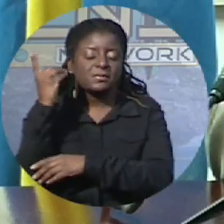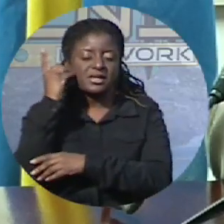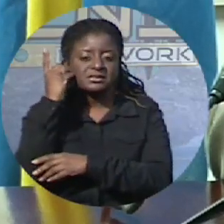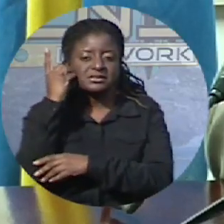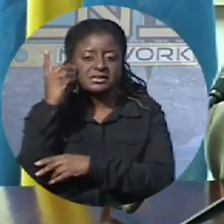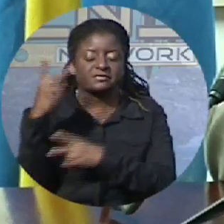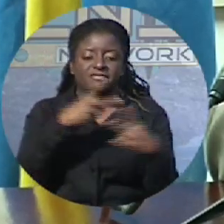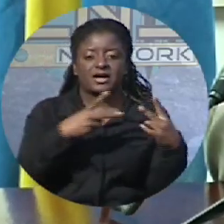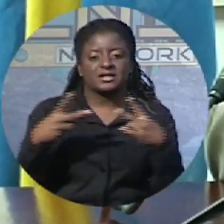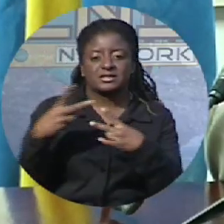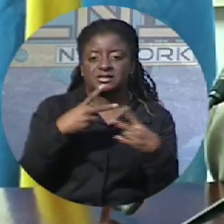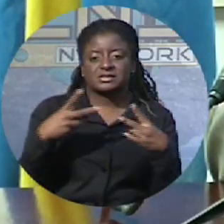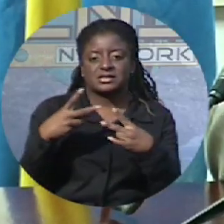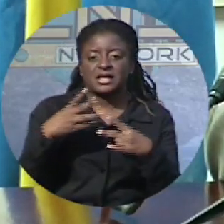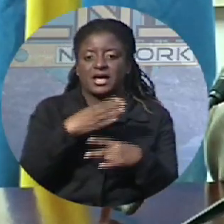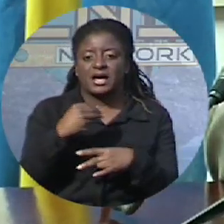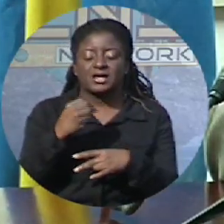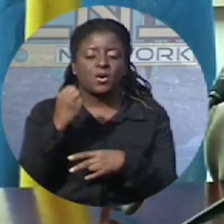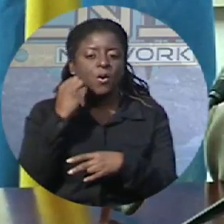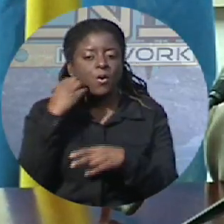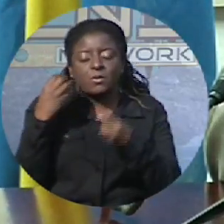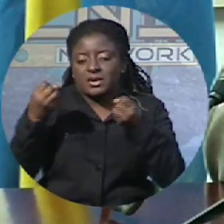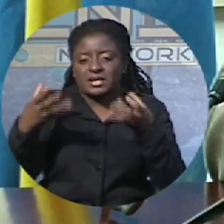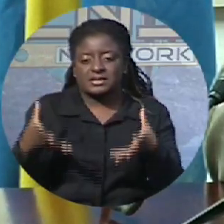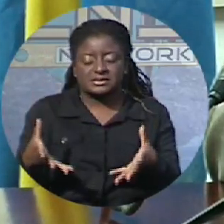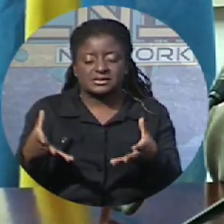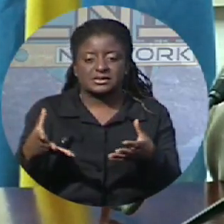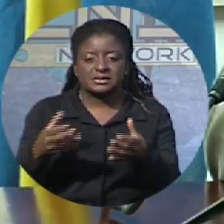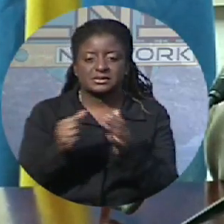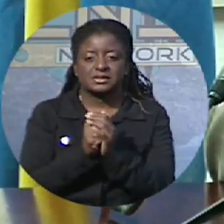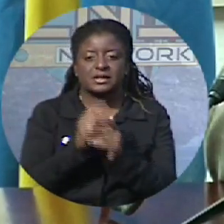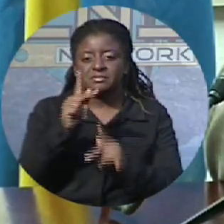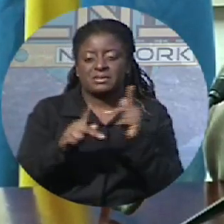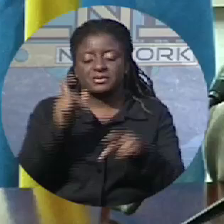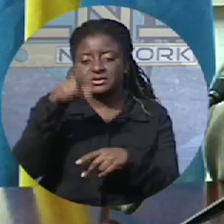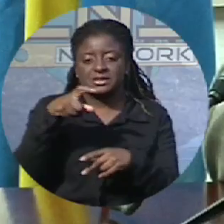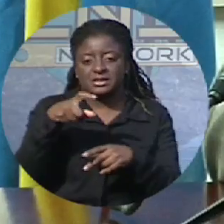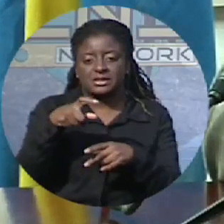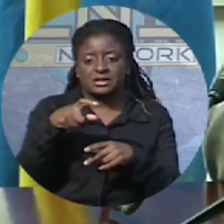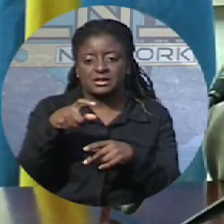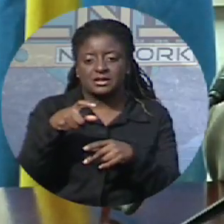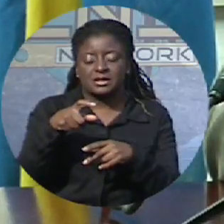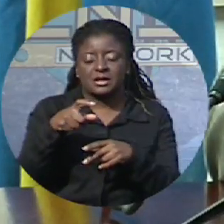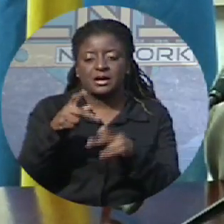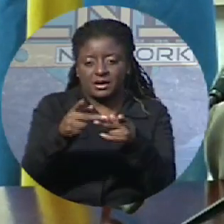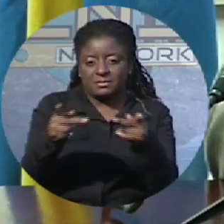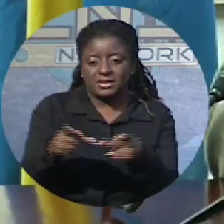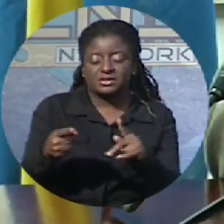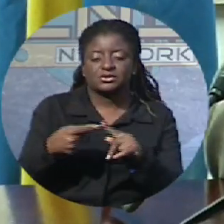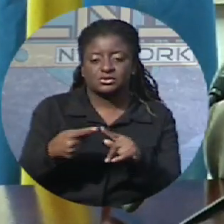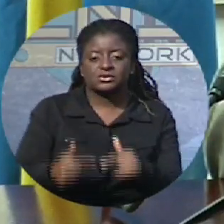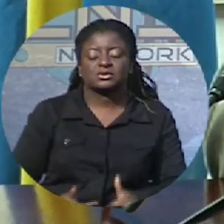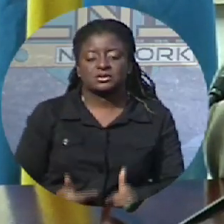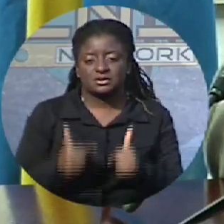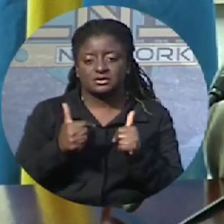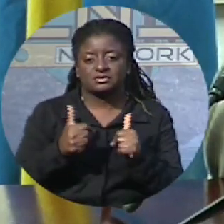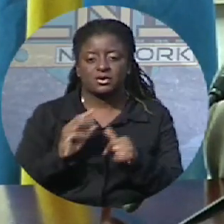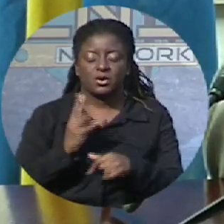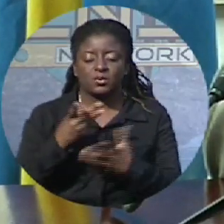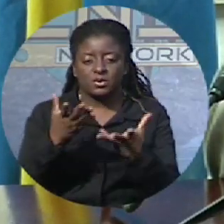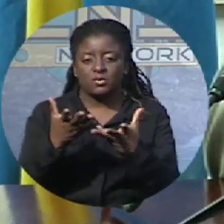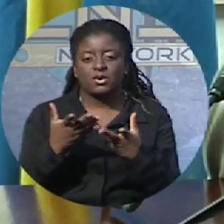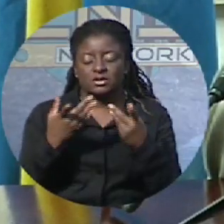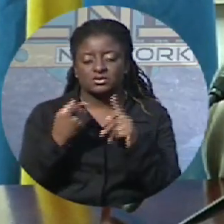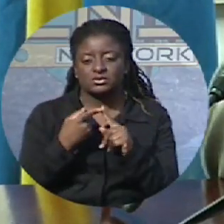homelessness, accommodations, persons needing a place to stay. And so we want